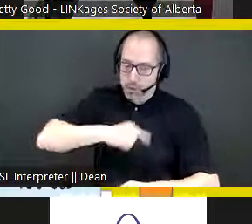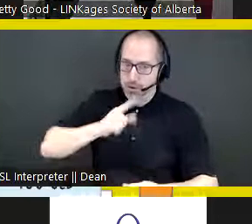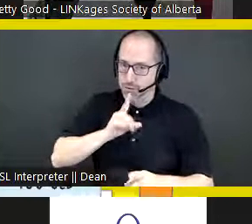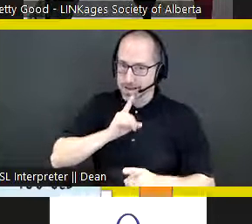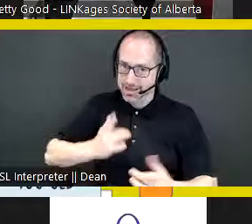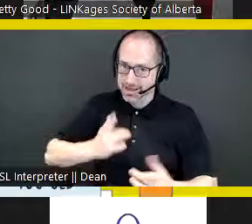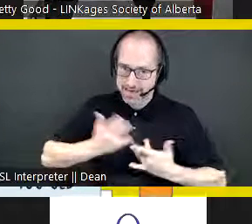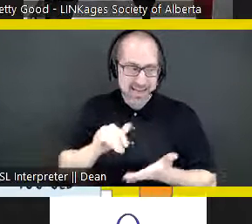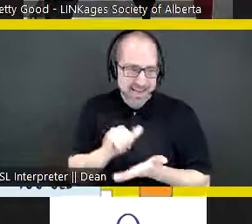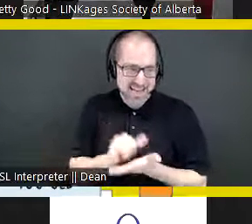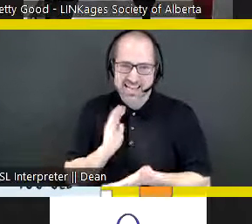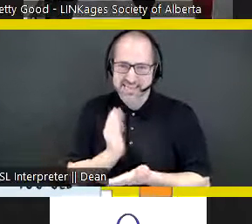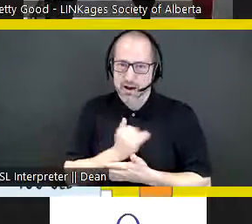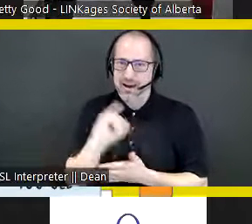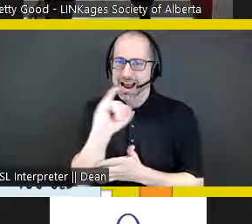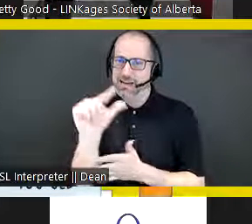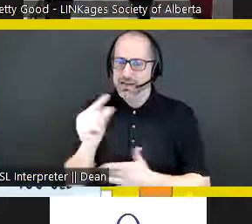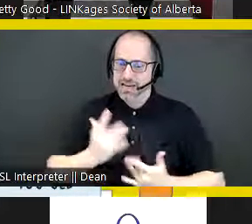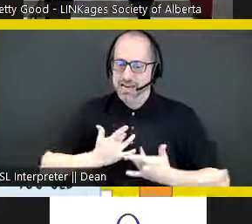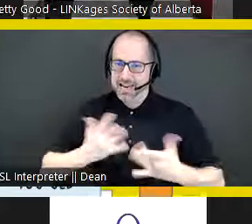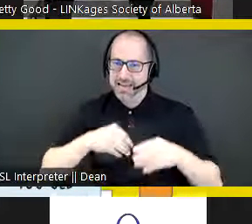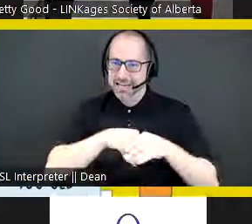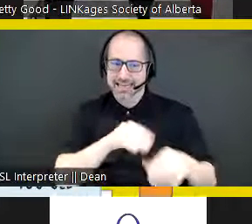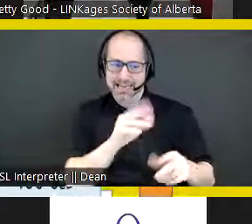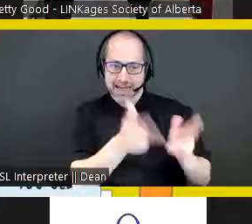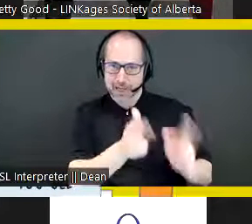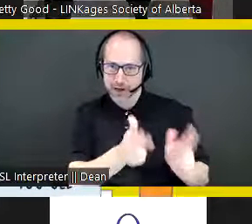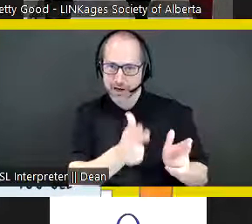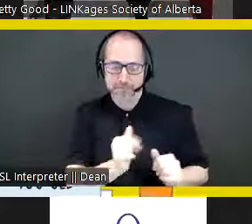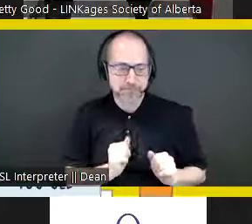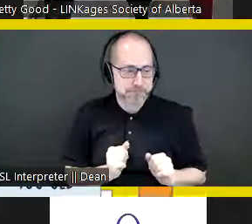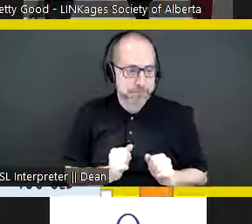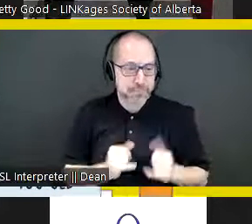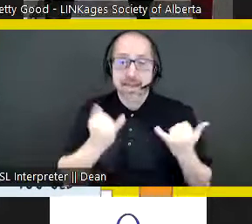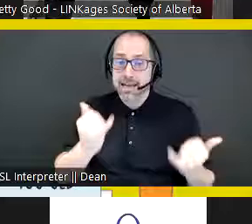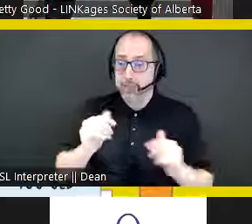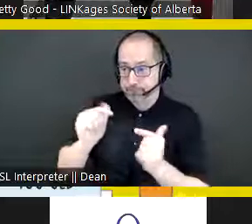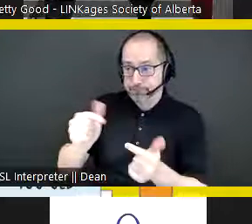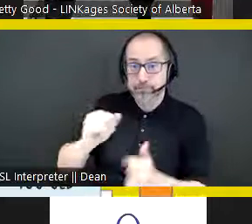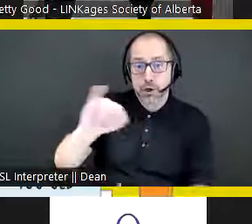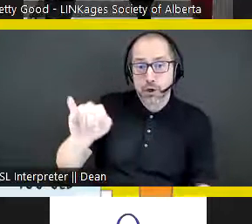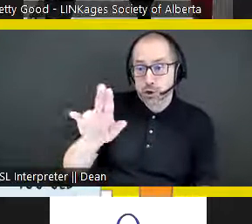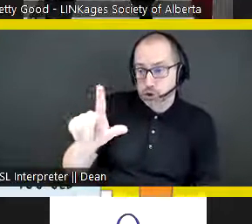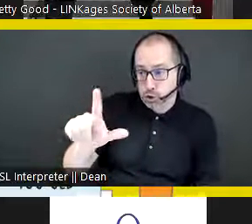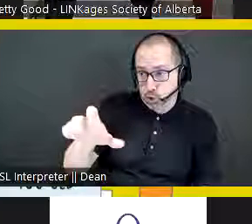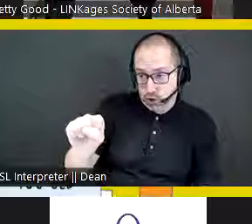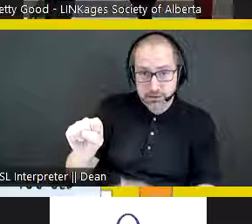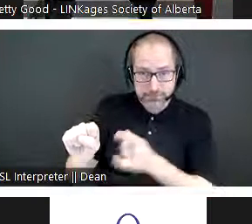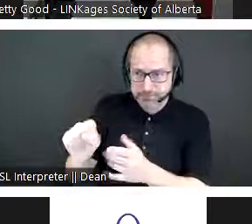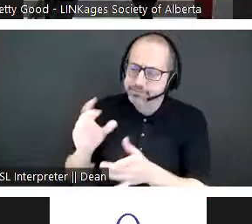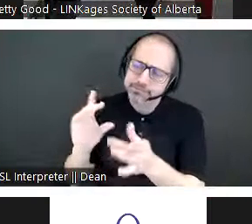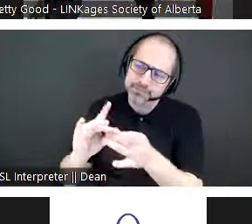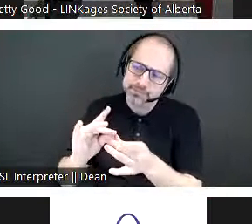that's our IG event in Calgary. So now I'm going to ask Jules. She's already been introduced. Jules, tell us about what you're